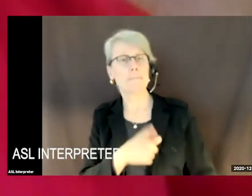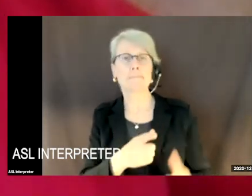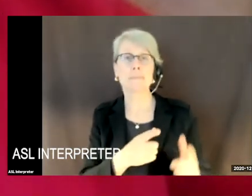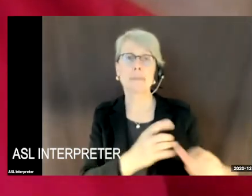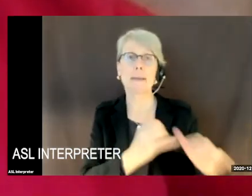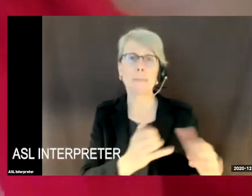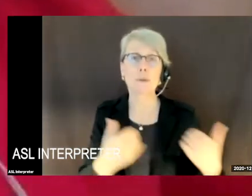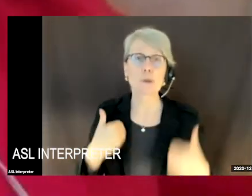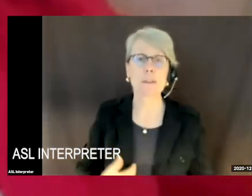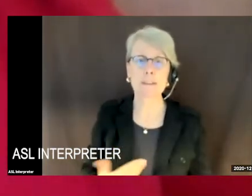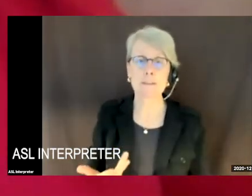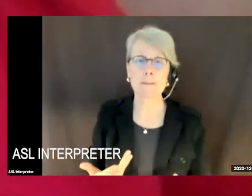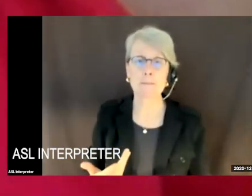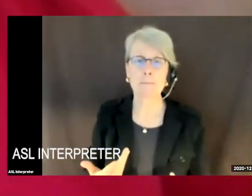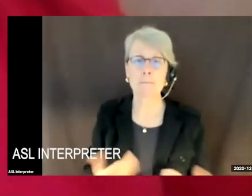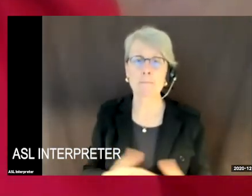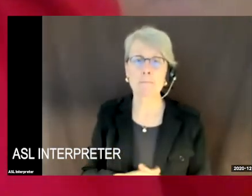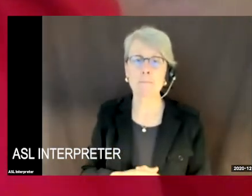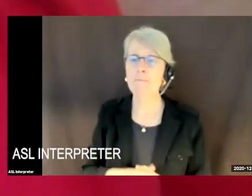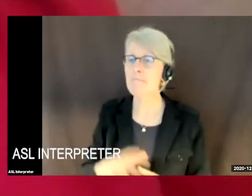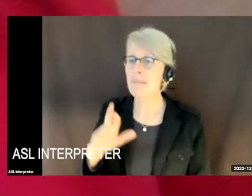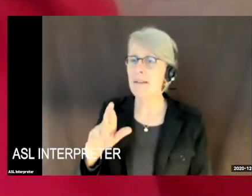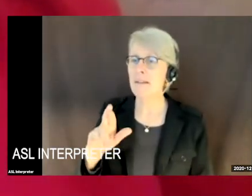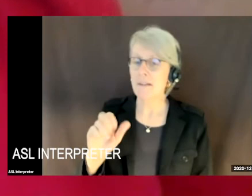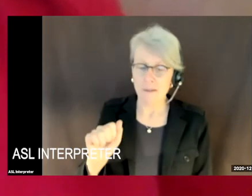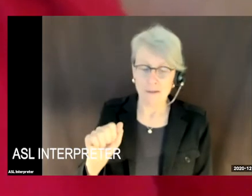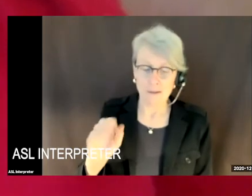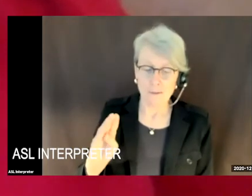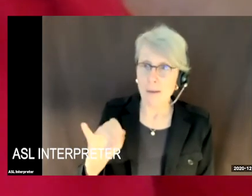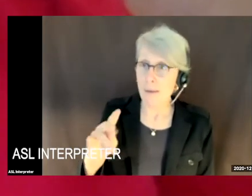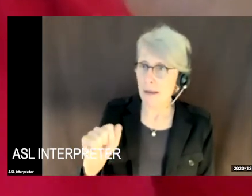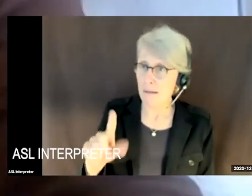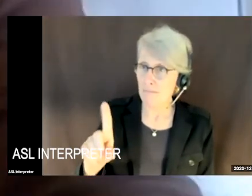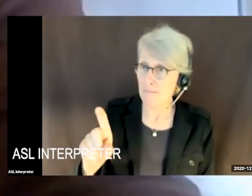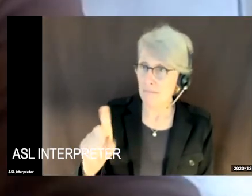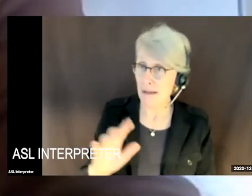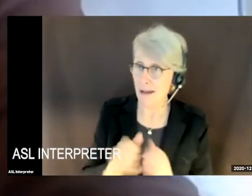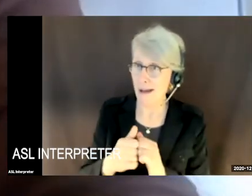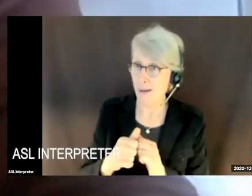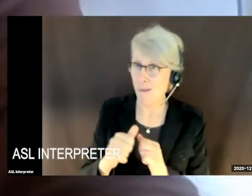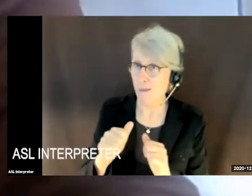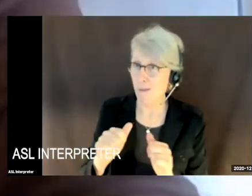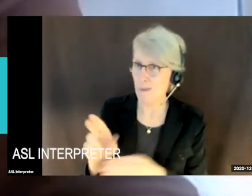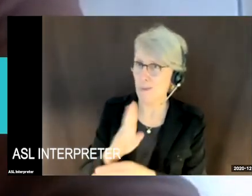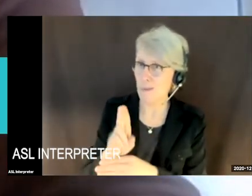Thank you, Rabia. I would love to hear your thoughts on this. How are we going to do a walk? Yes,